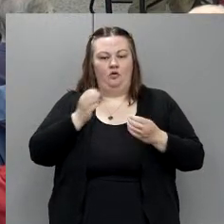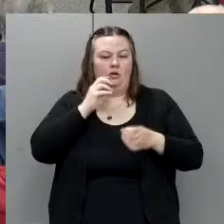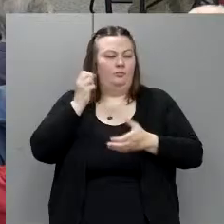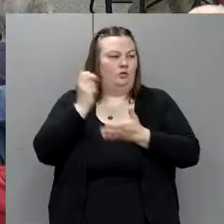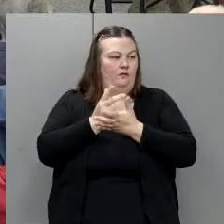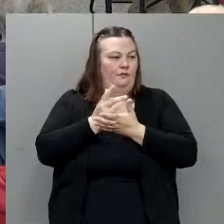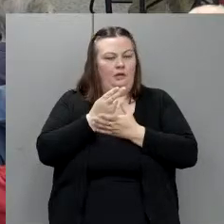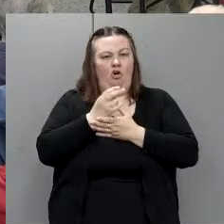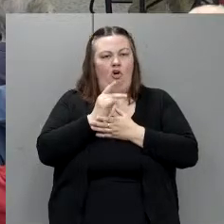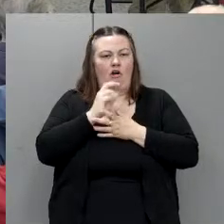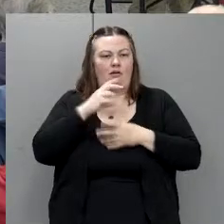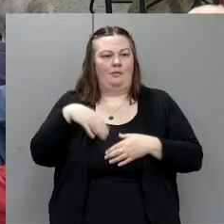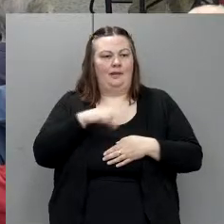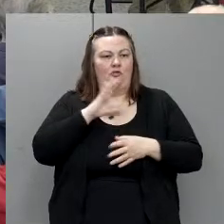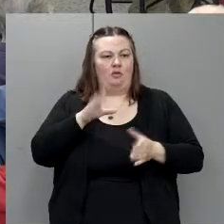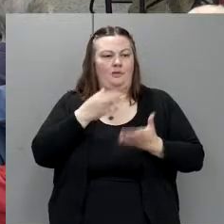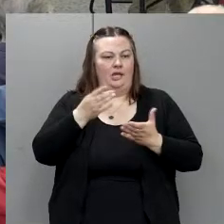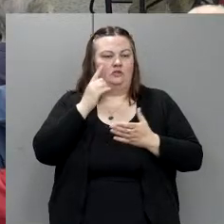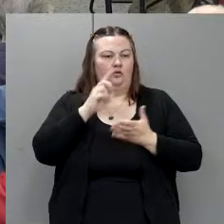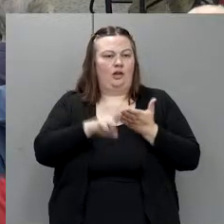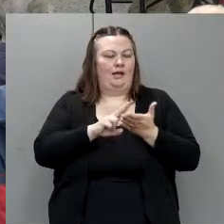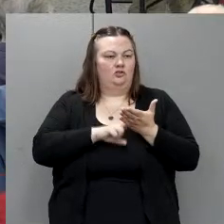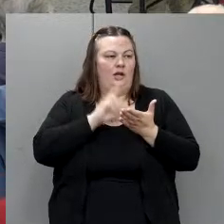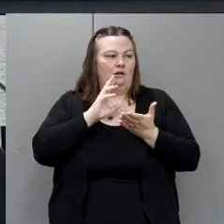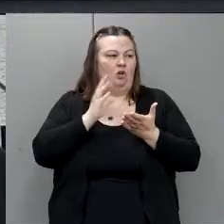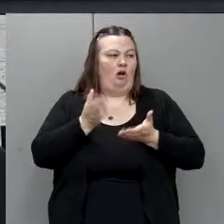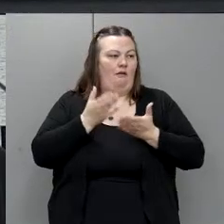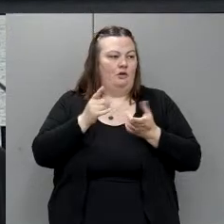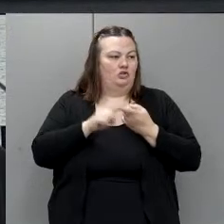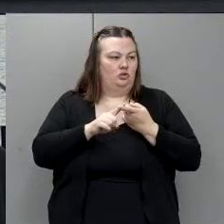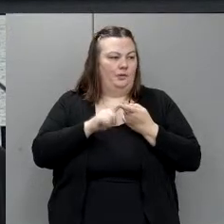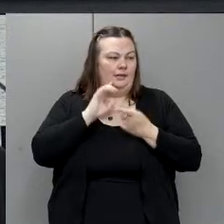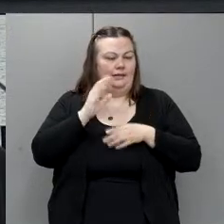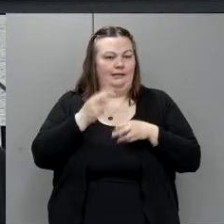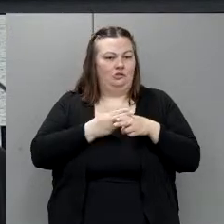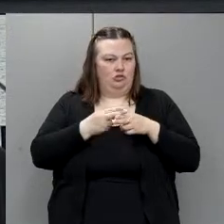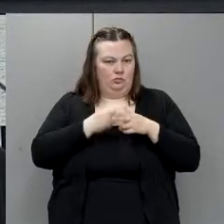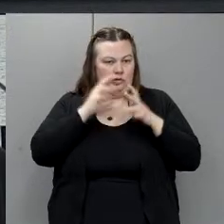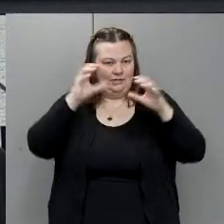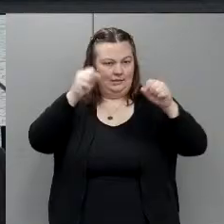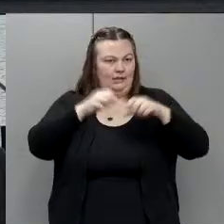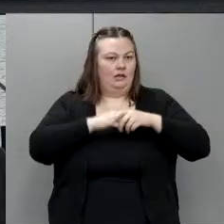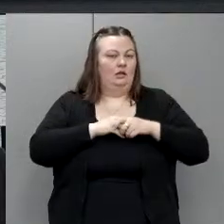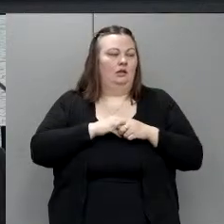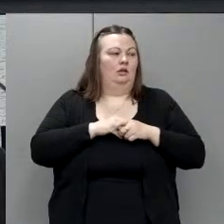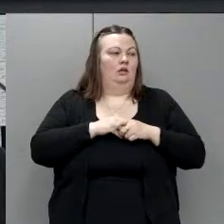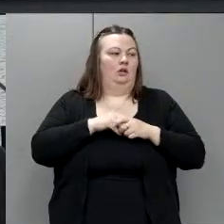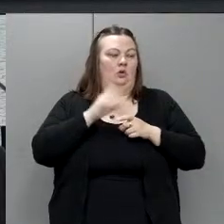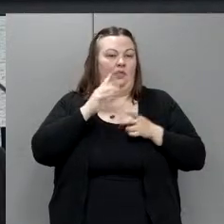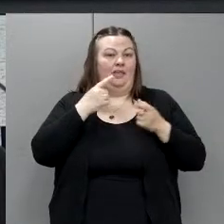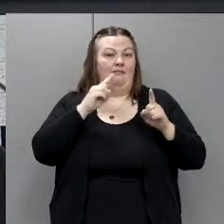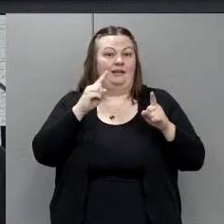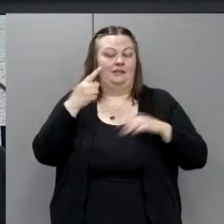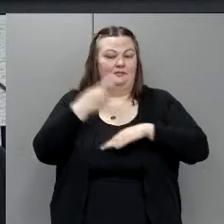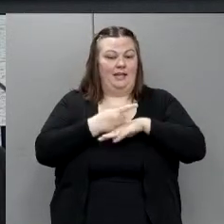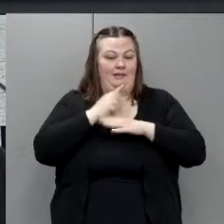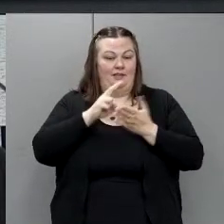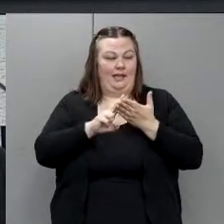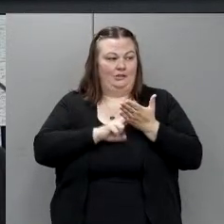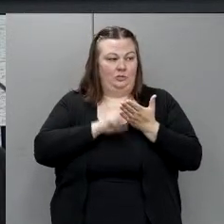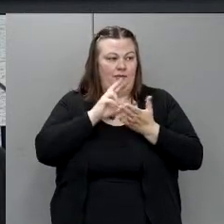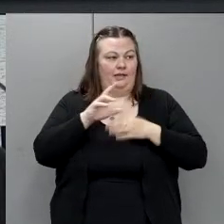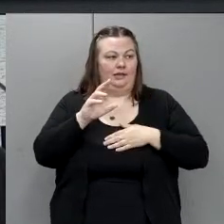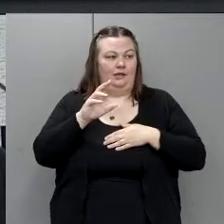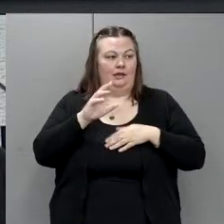HUC Committee's recommendation for the contract offer to the interim president, with the effective date of the contract